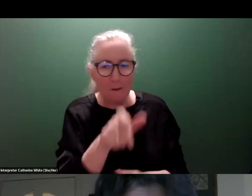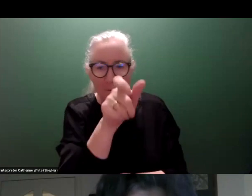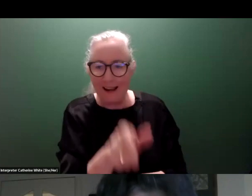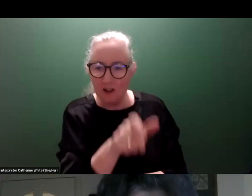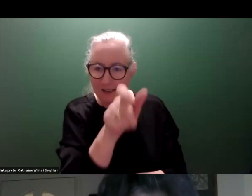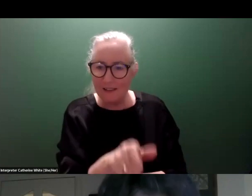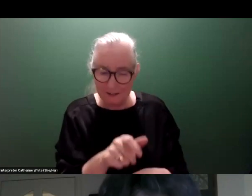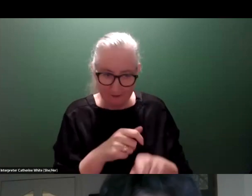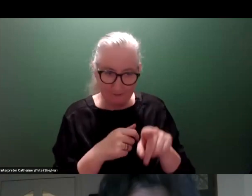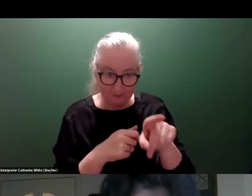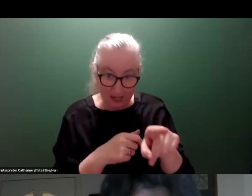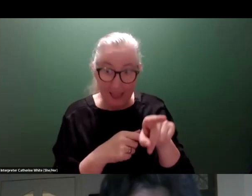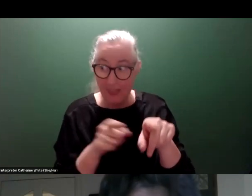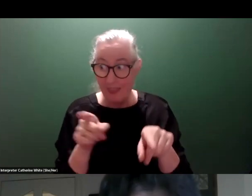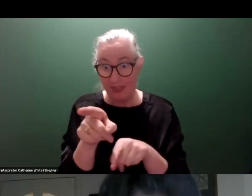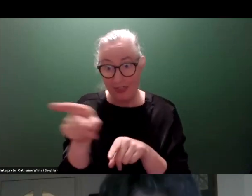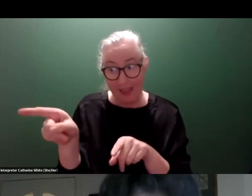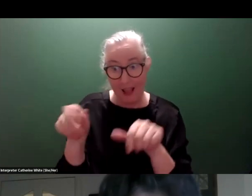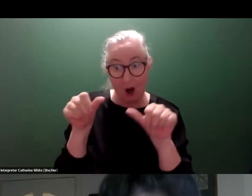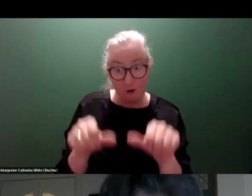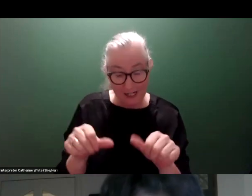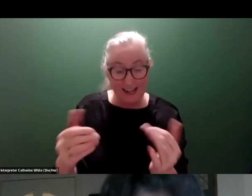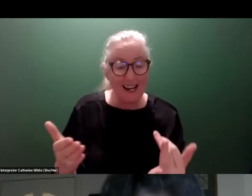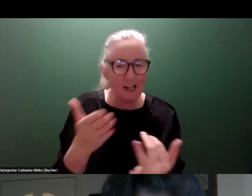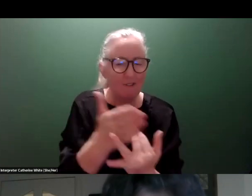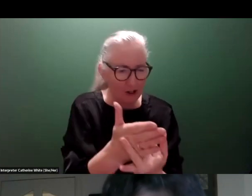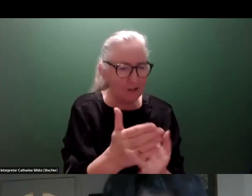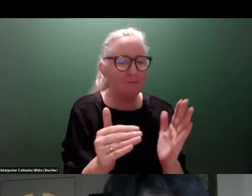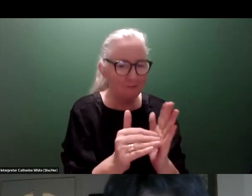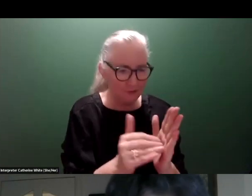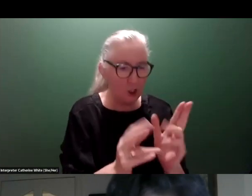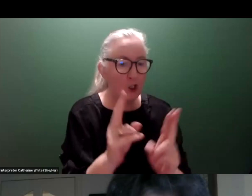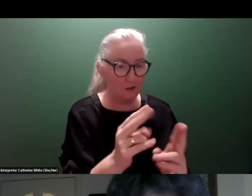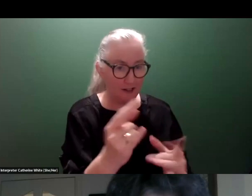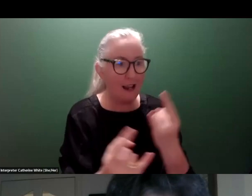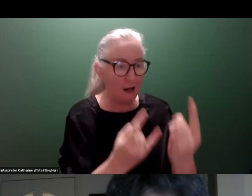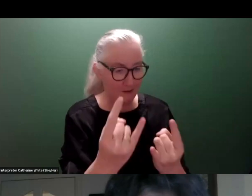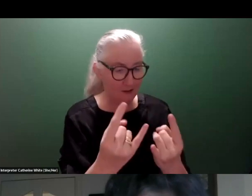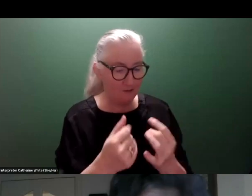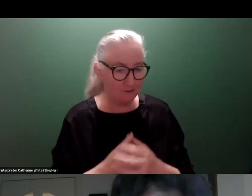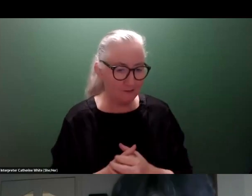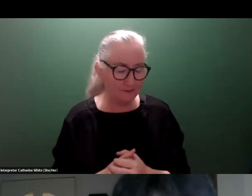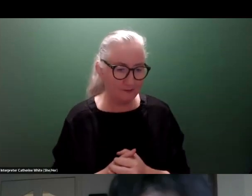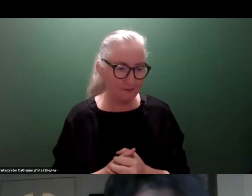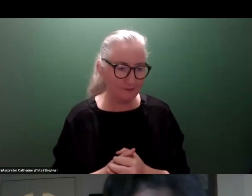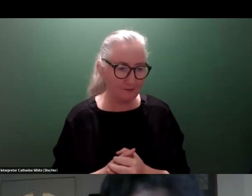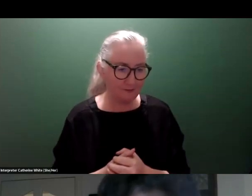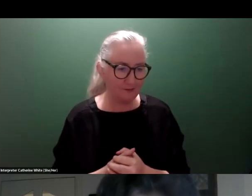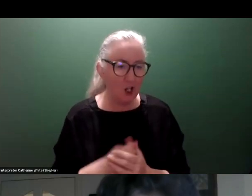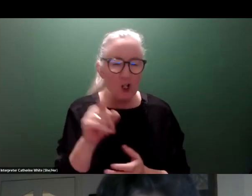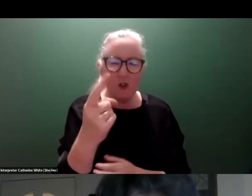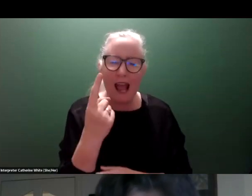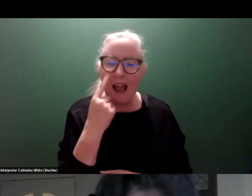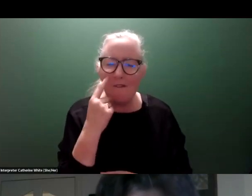circumstances, agree that the intervention should take place. So have a look at